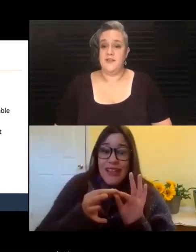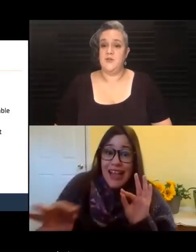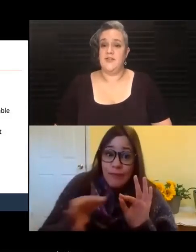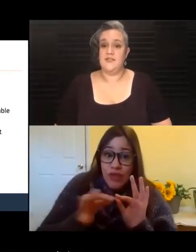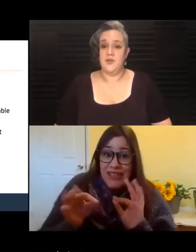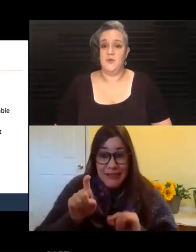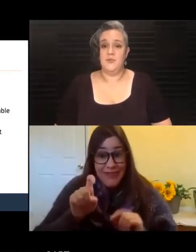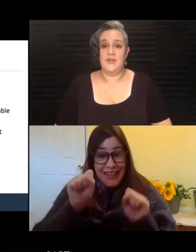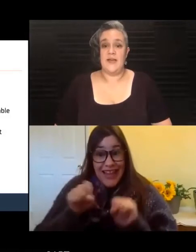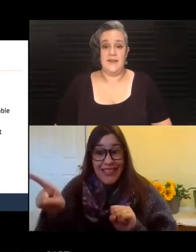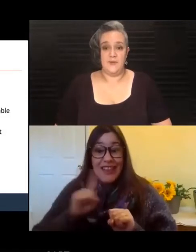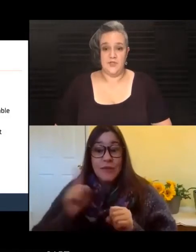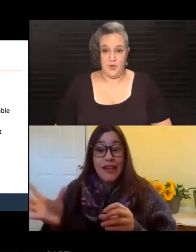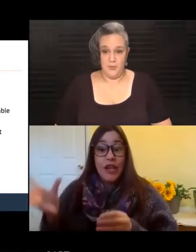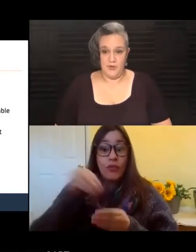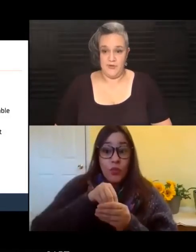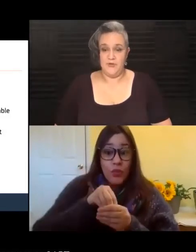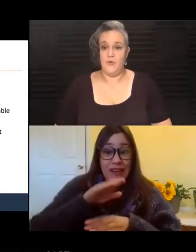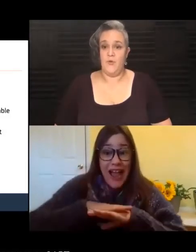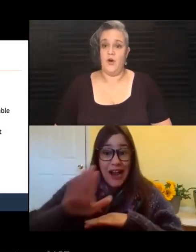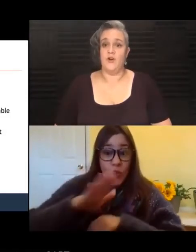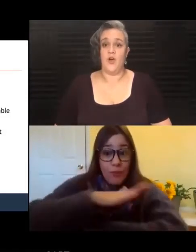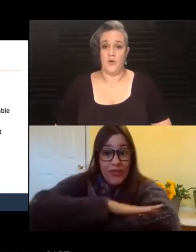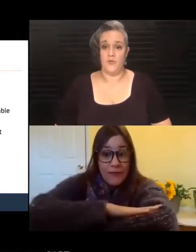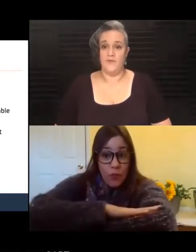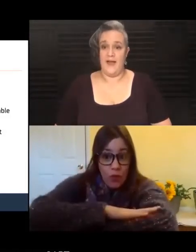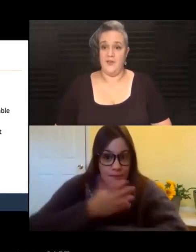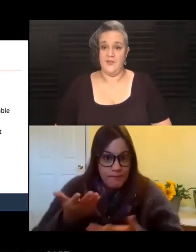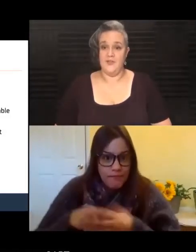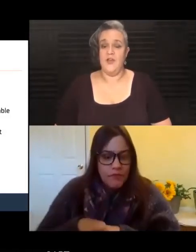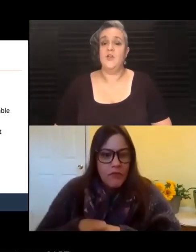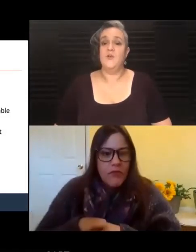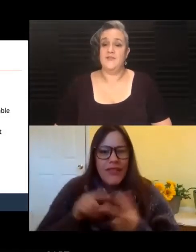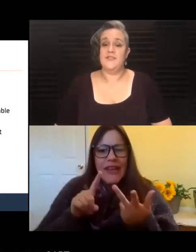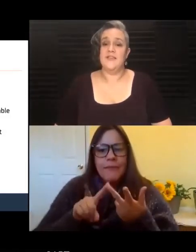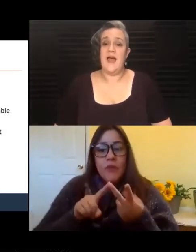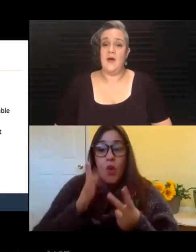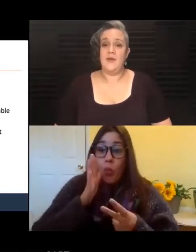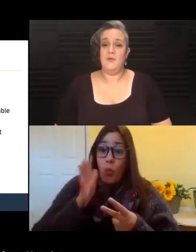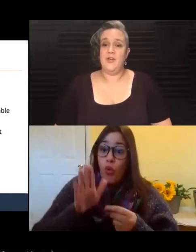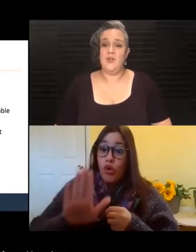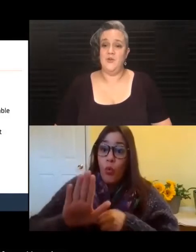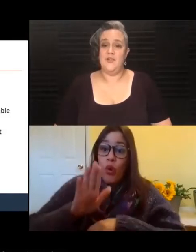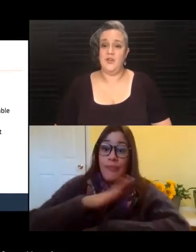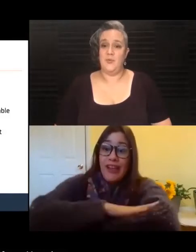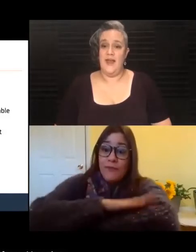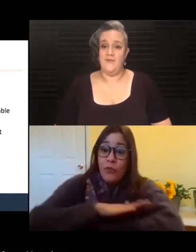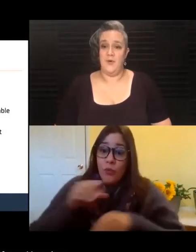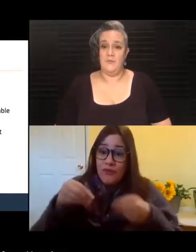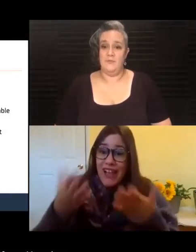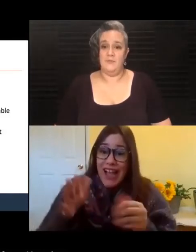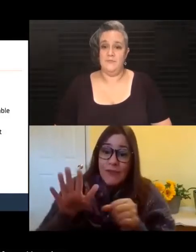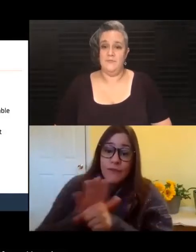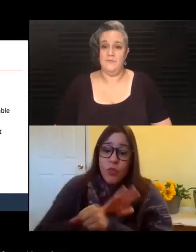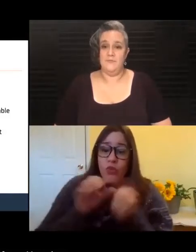Some of the things you can consider would be sign language interpreters or CART providers. You have to see how they would be included within your